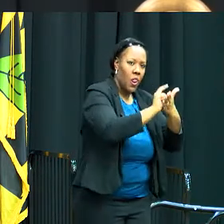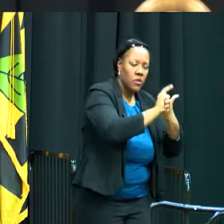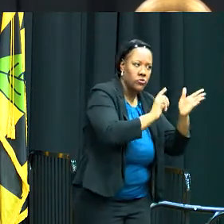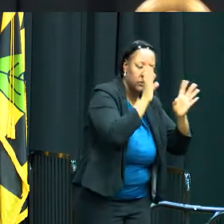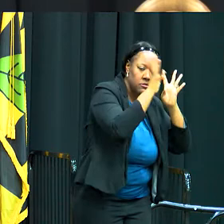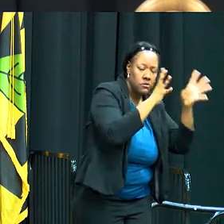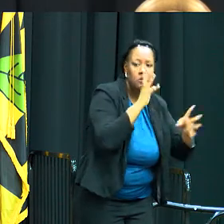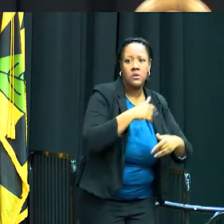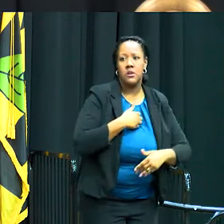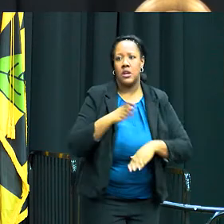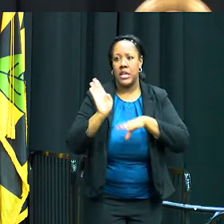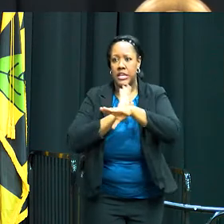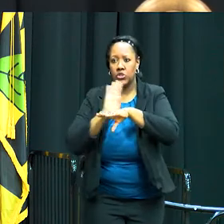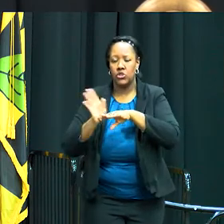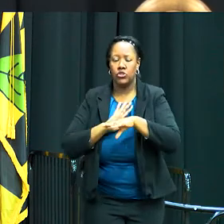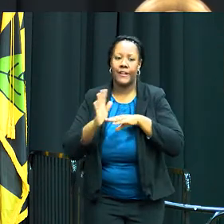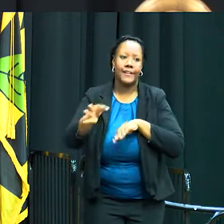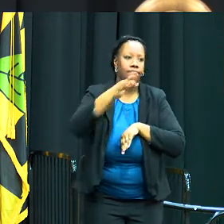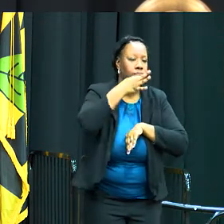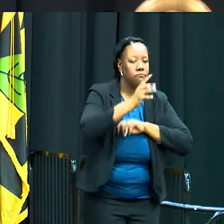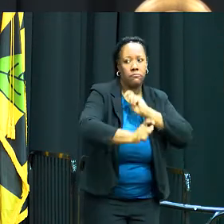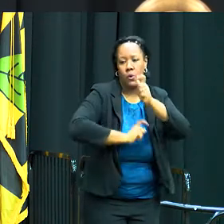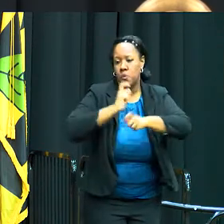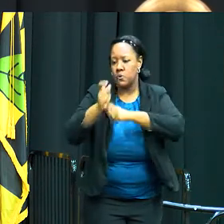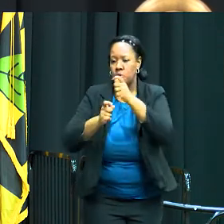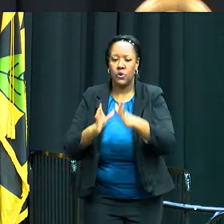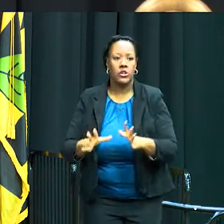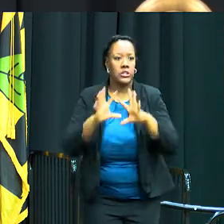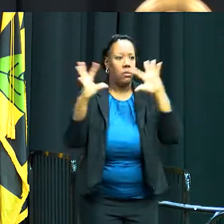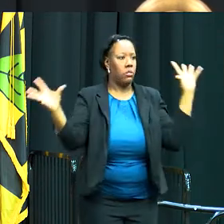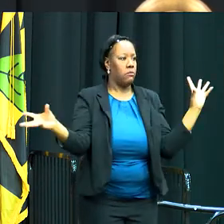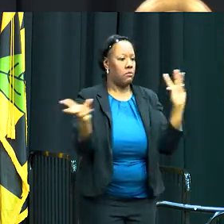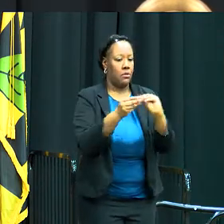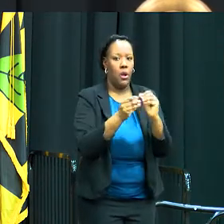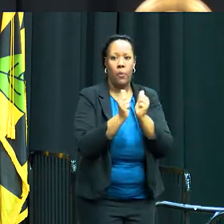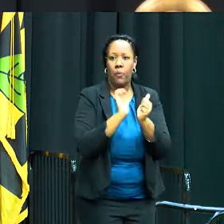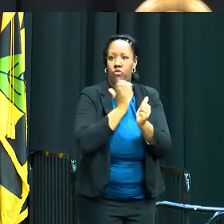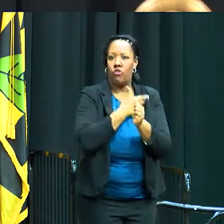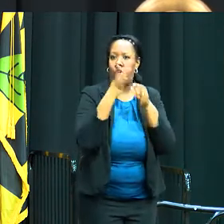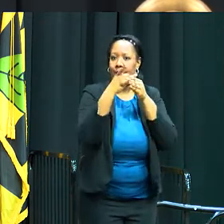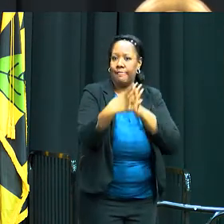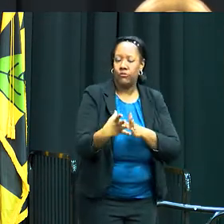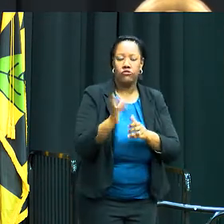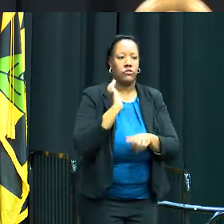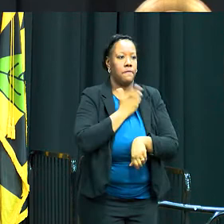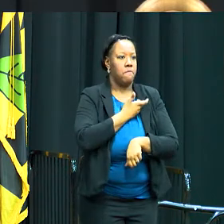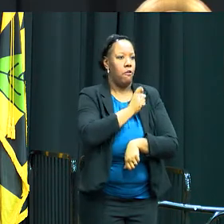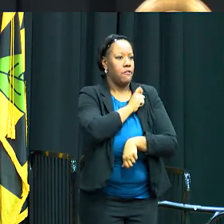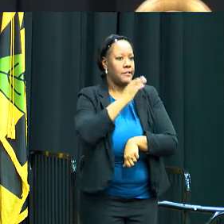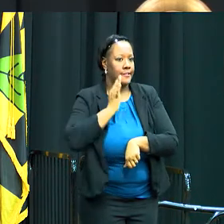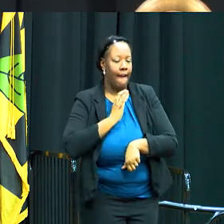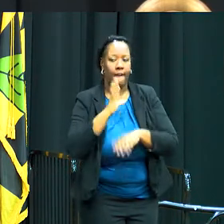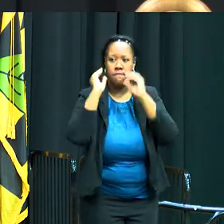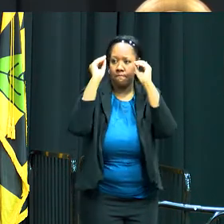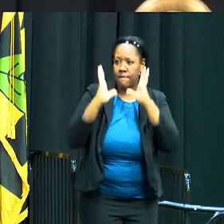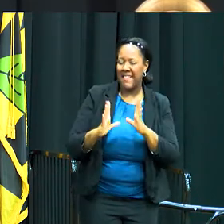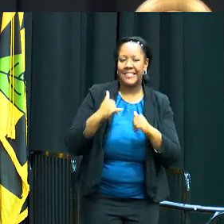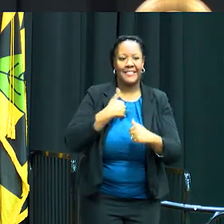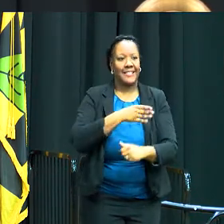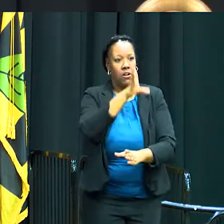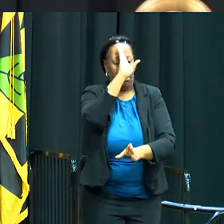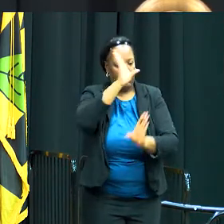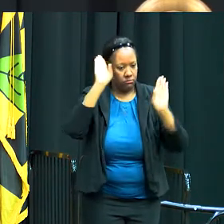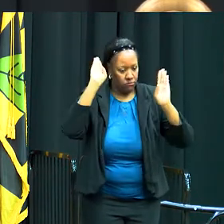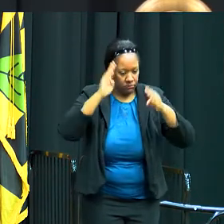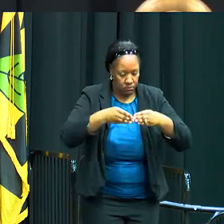community stakeholders, and donors who, combined with the leadership here of the faculty staff, are dedicated to your